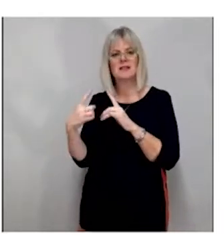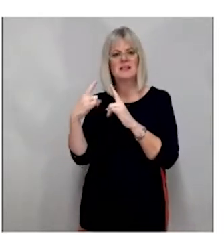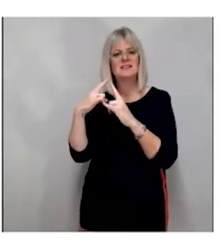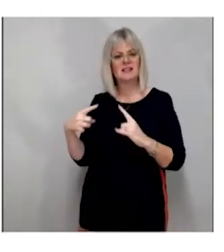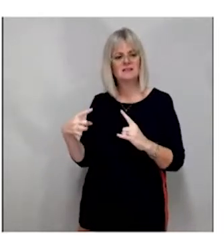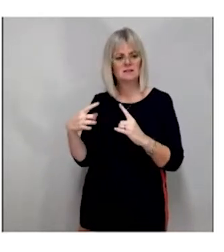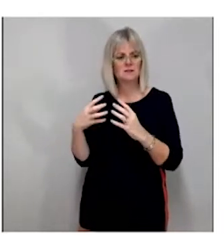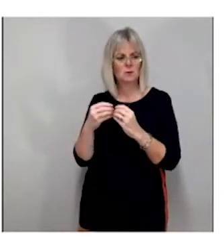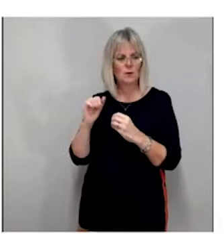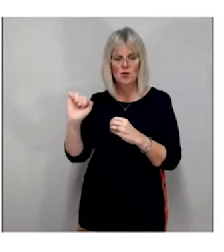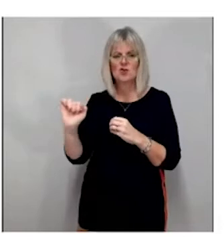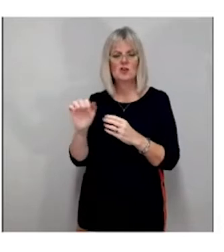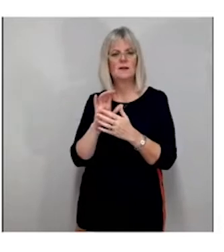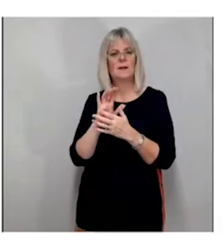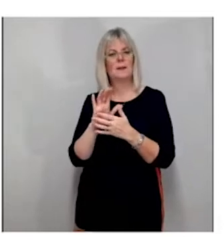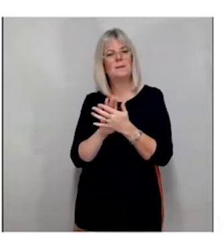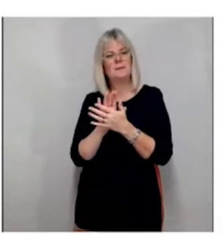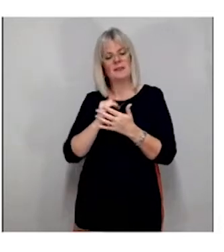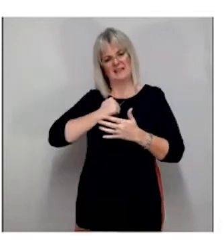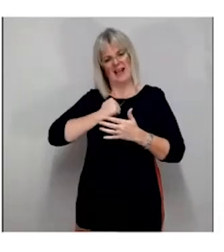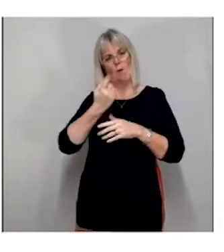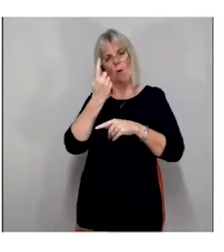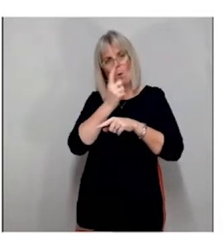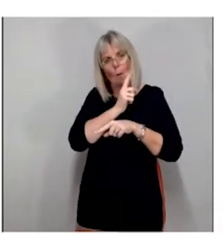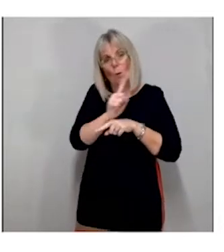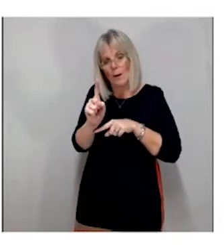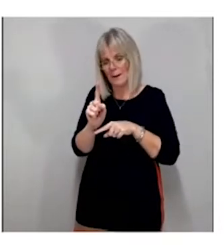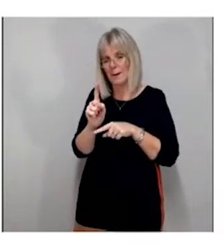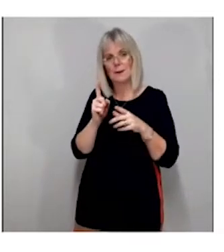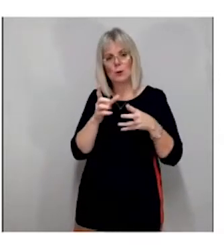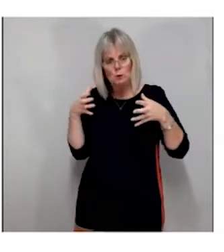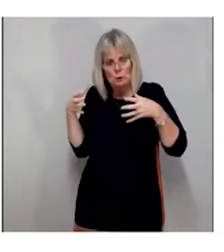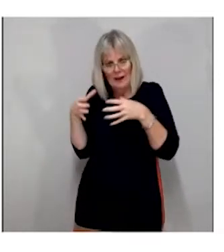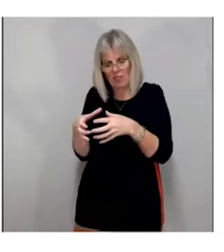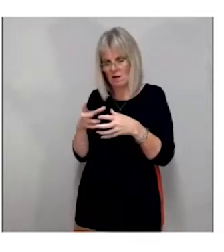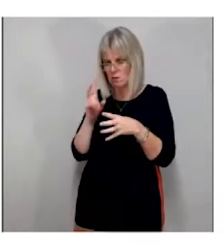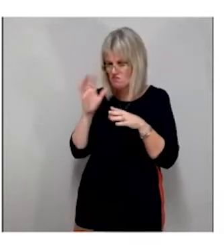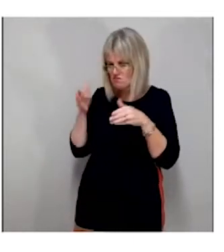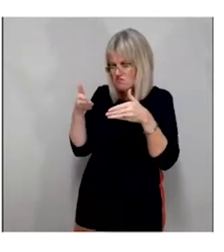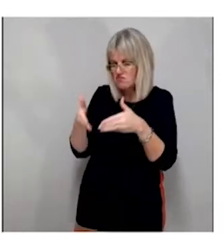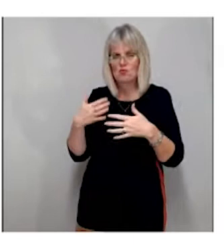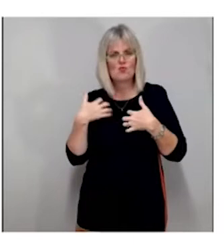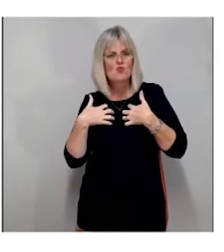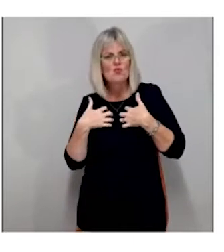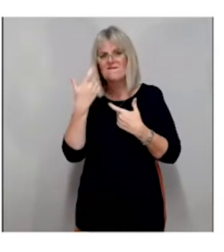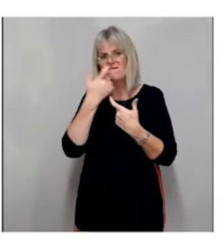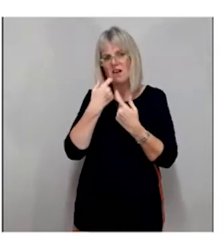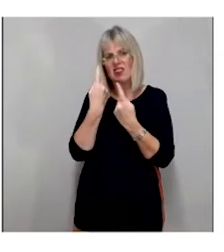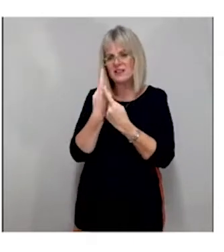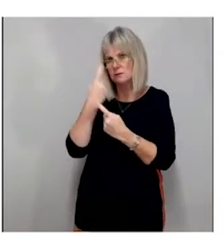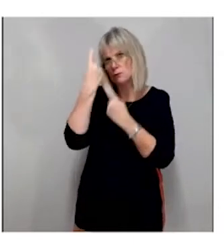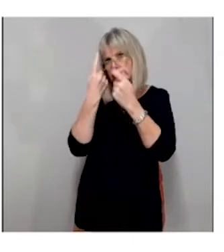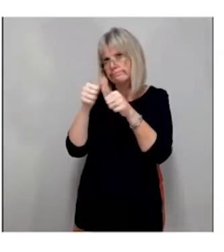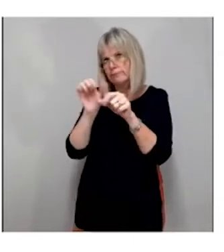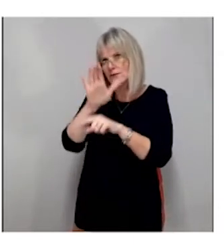come together and work on fun, cool solutions for the future. Swetha told me that when she talked to her parents using